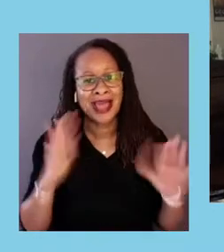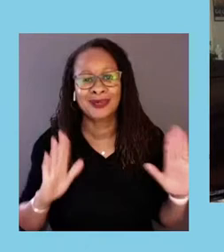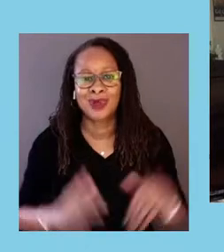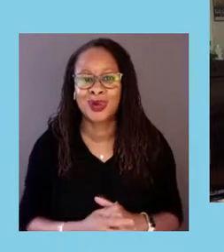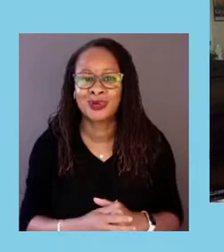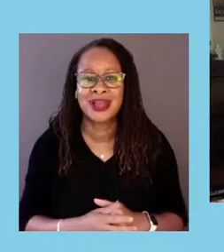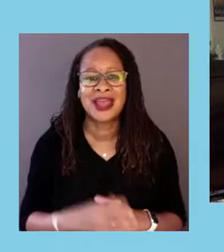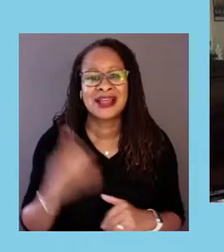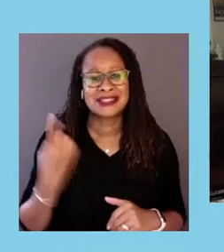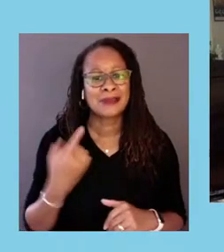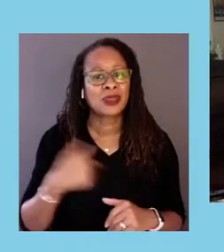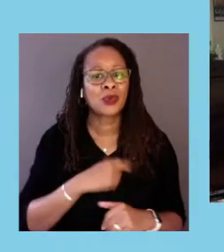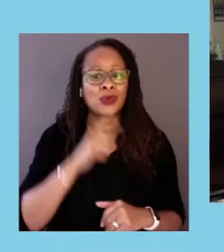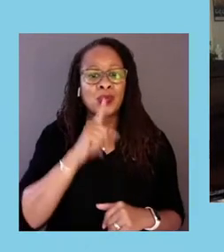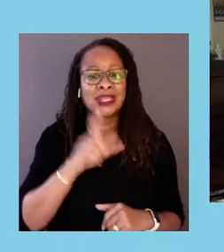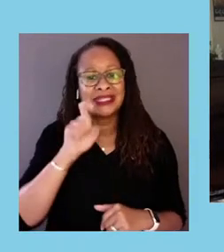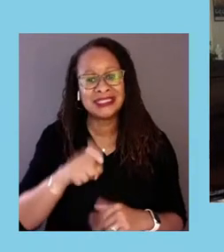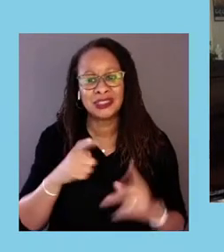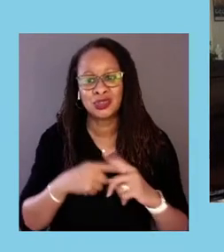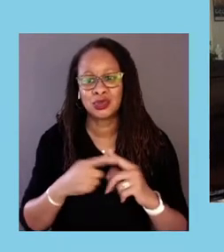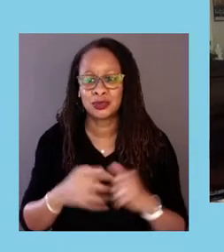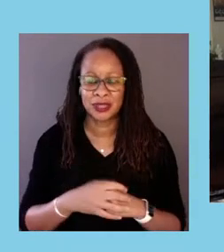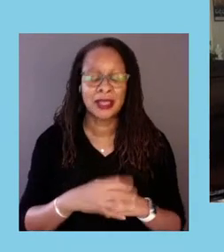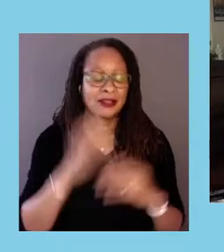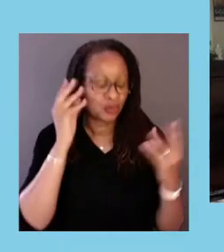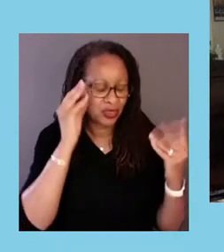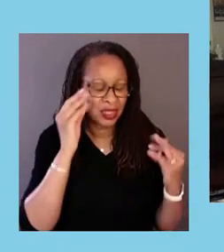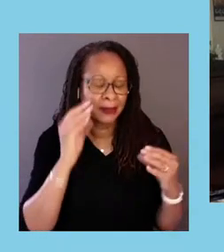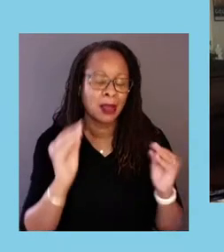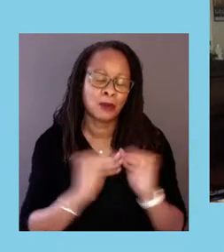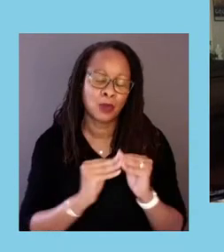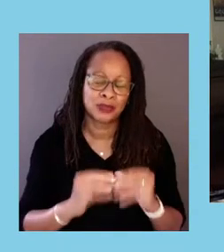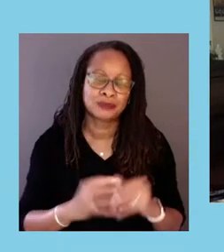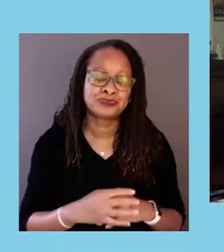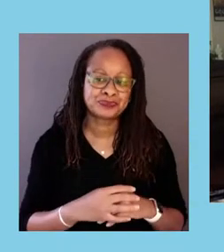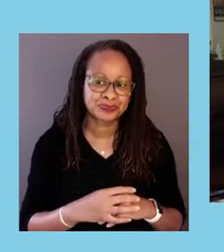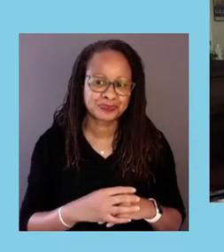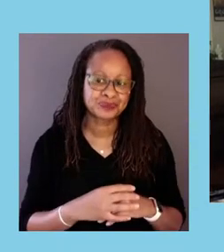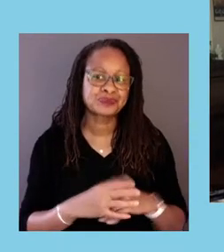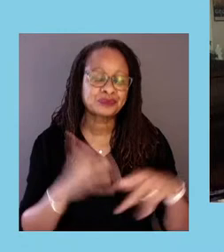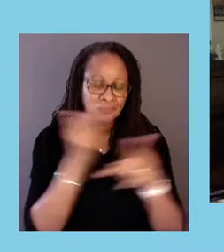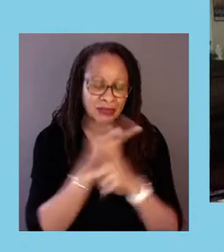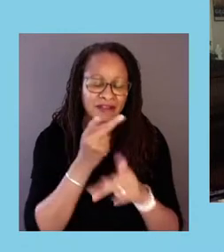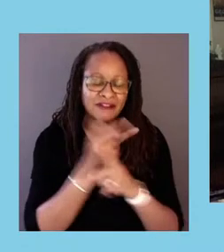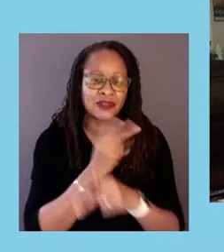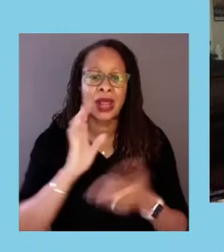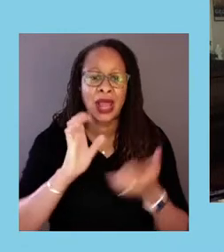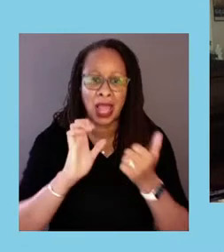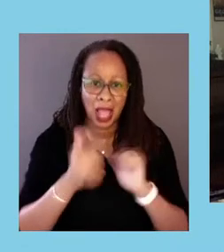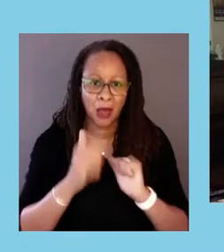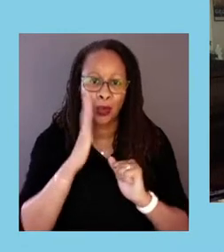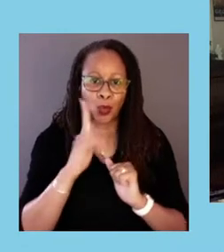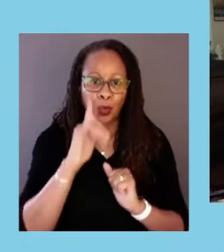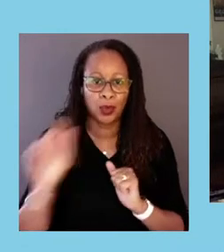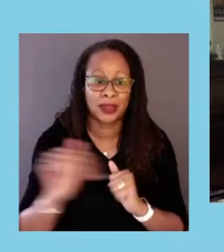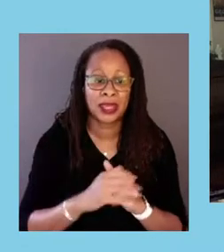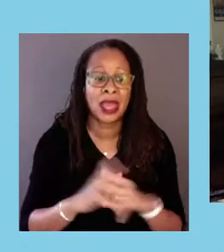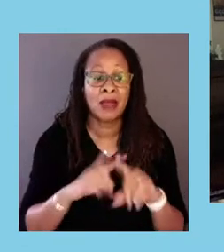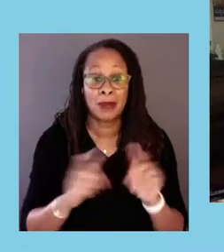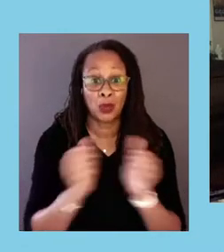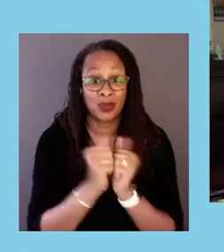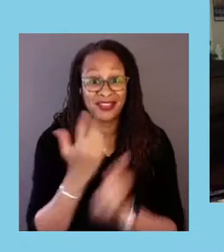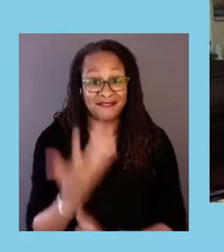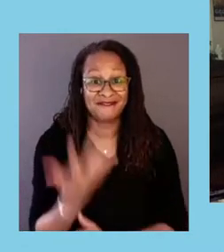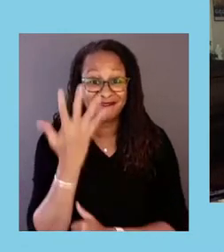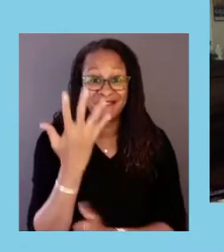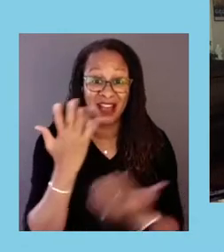need to think about and figure out how it's going to look. But with the 5 nominees of Best Docs,